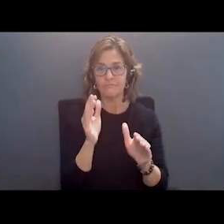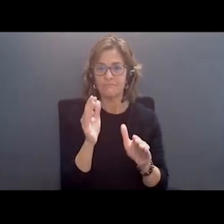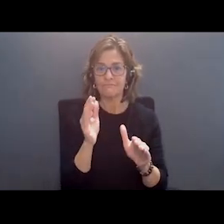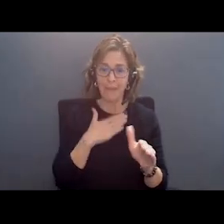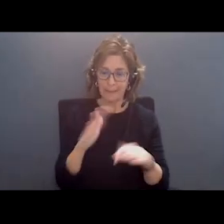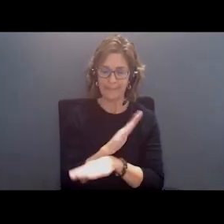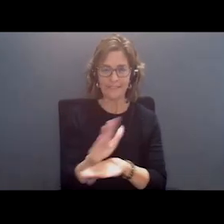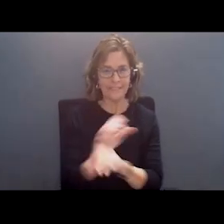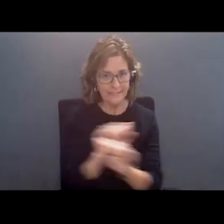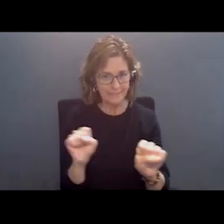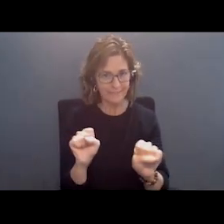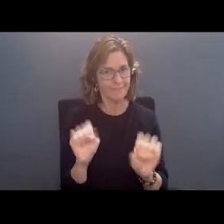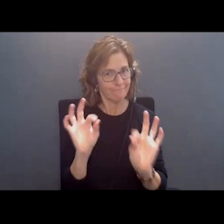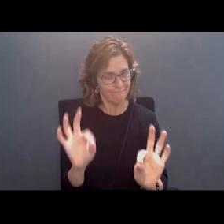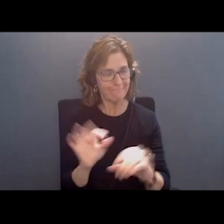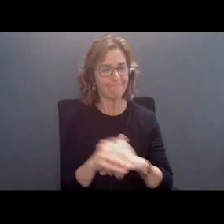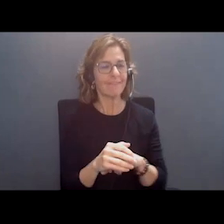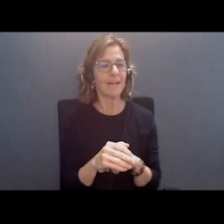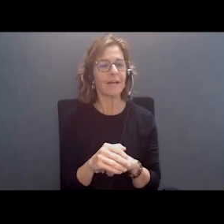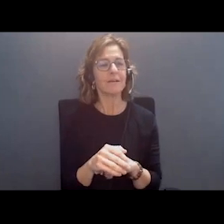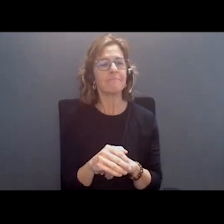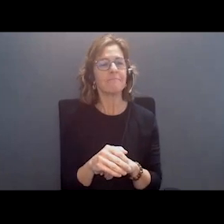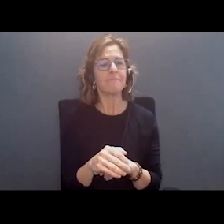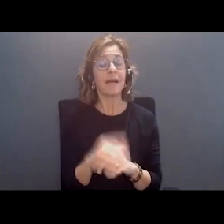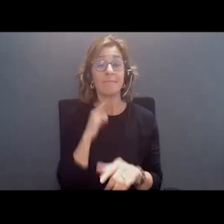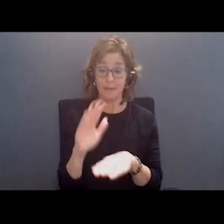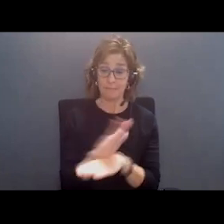Finally, it provided me with financial,